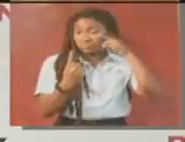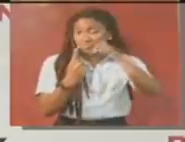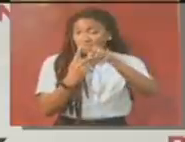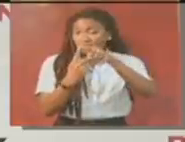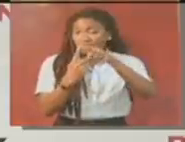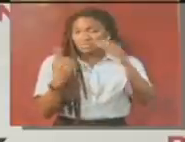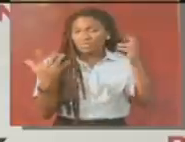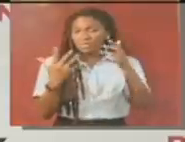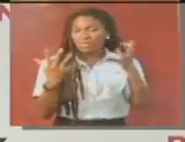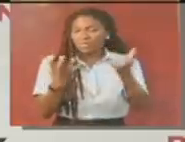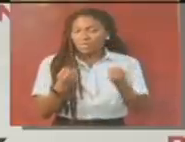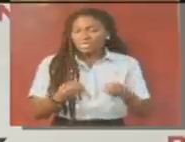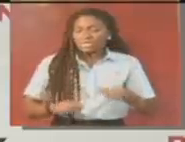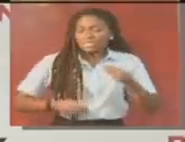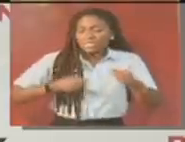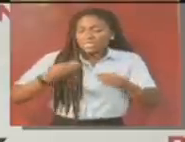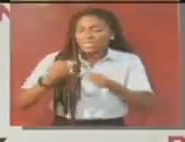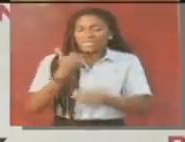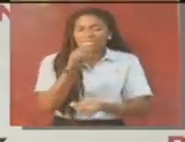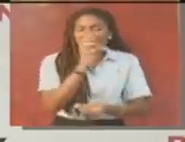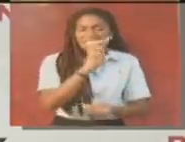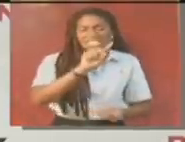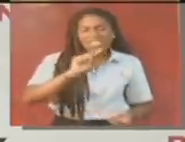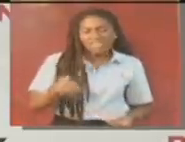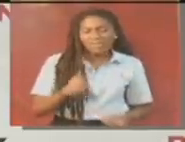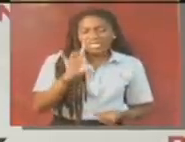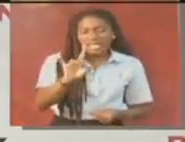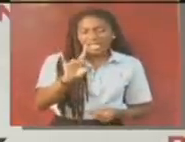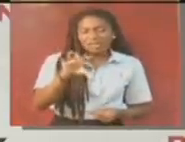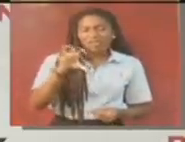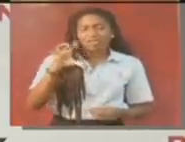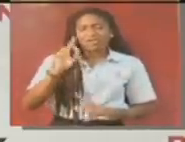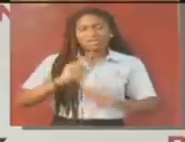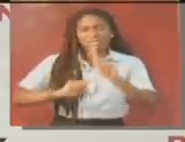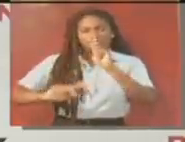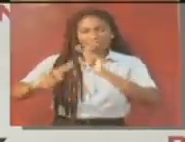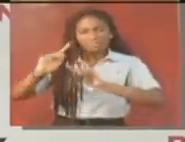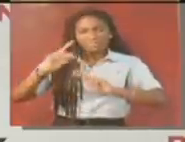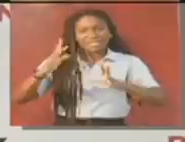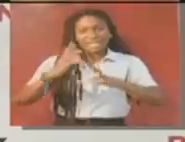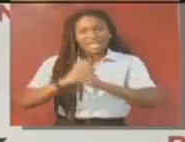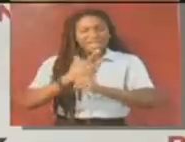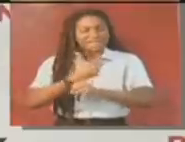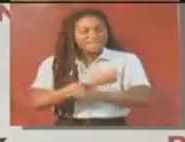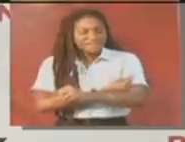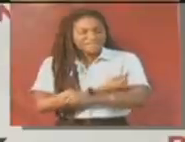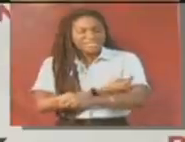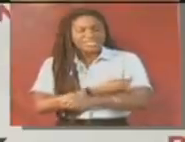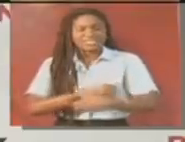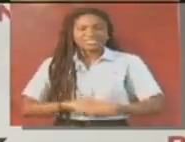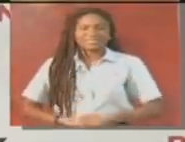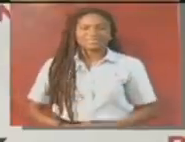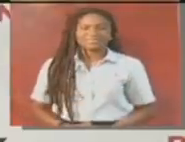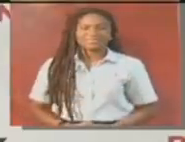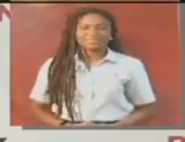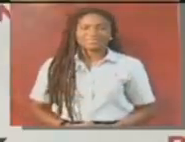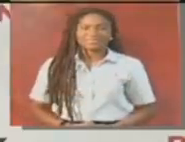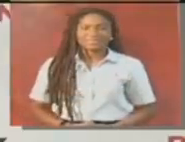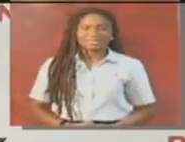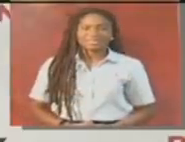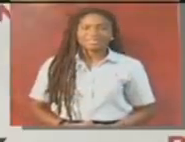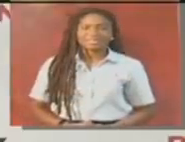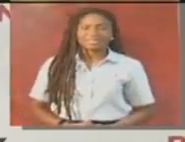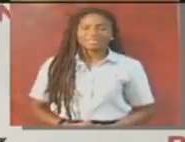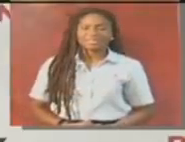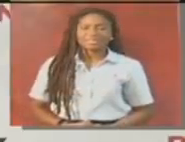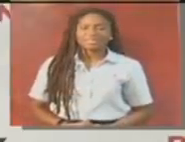just about 16,800 or so, as the first group of individuals who would receive vaccines according to the